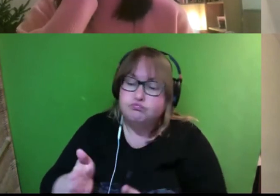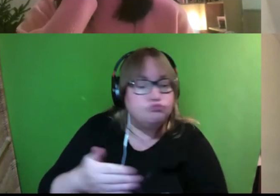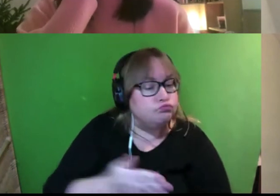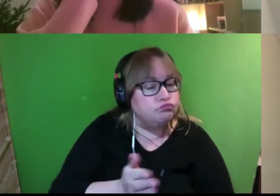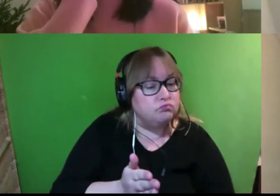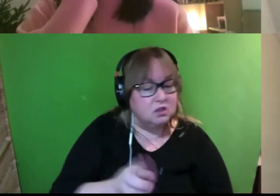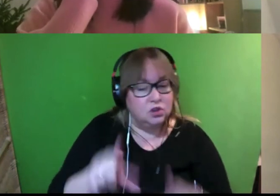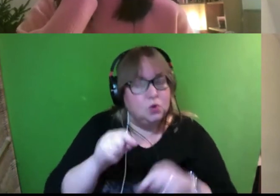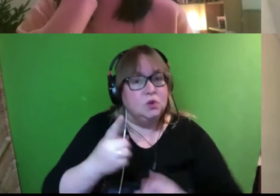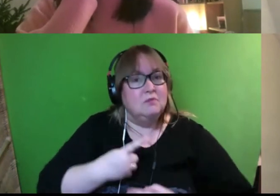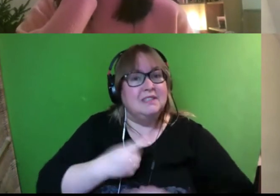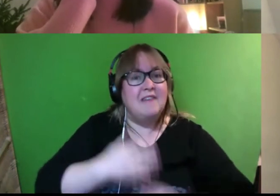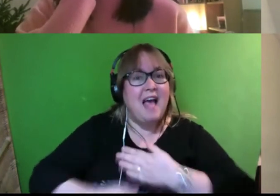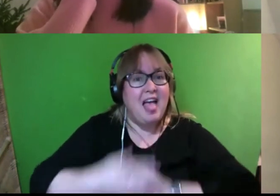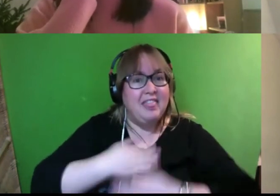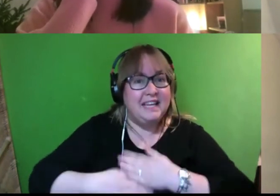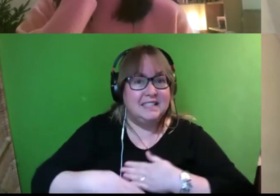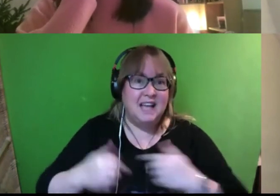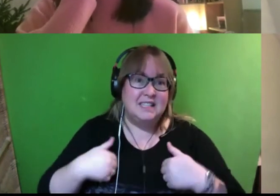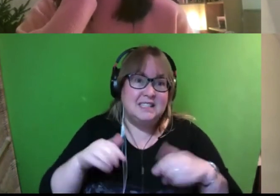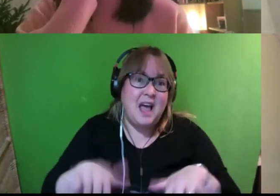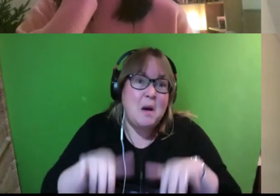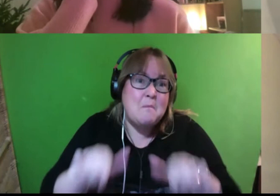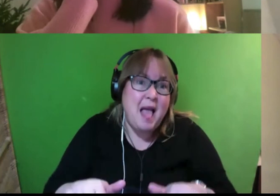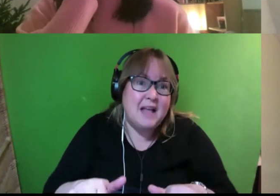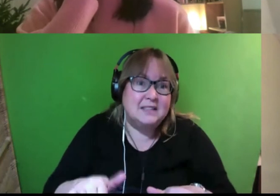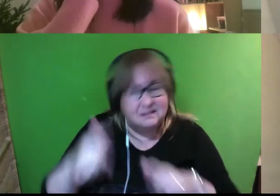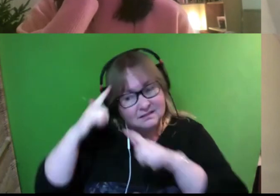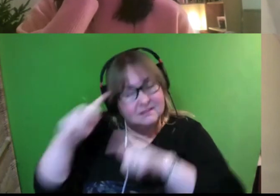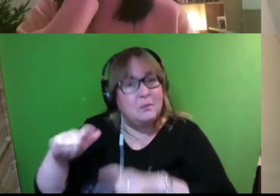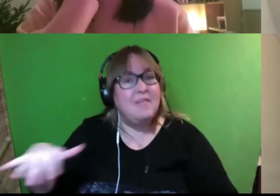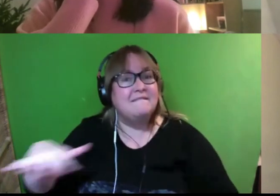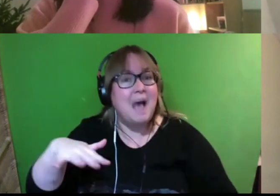and I'm blessed to be able to live with my family to be able to do that.